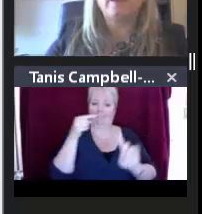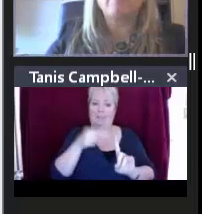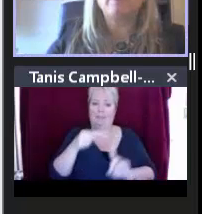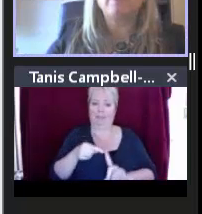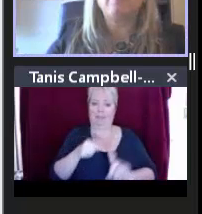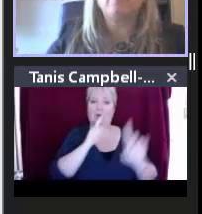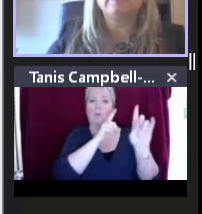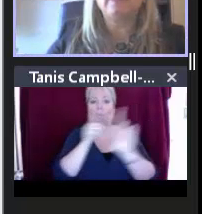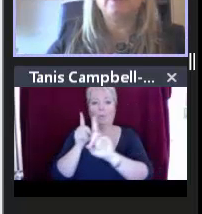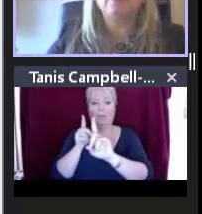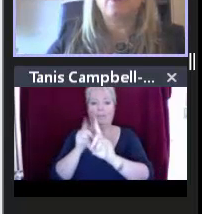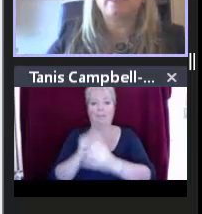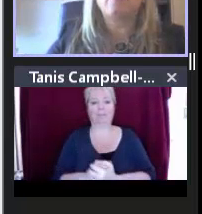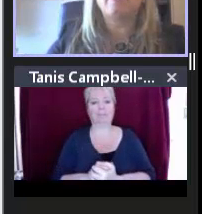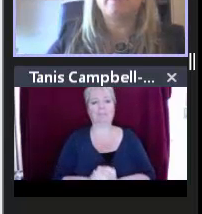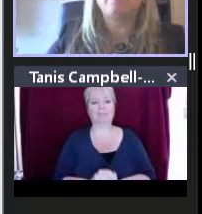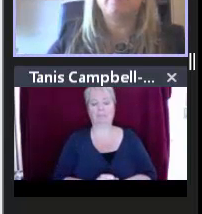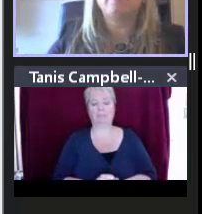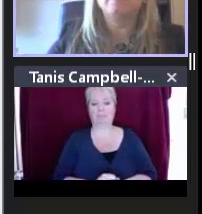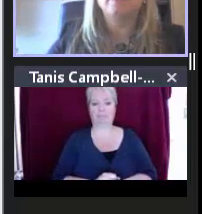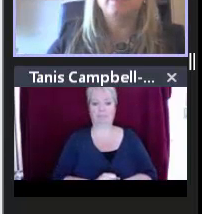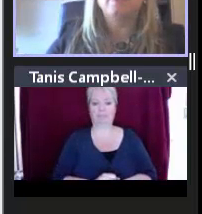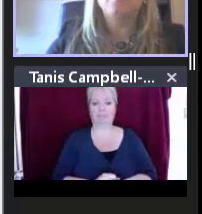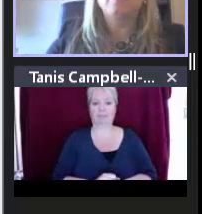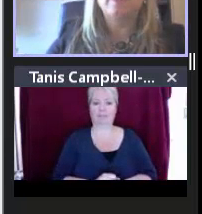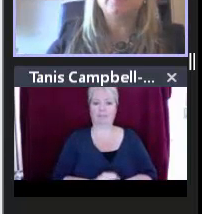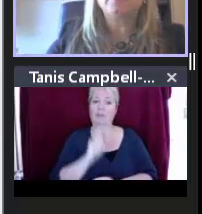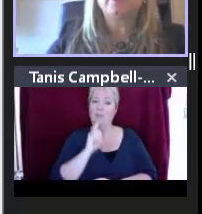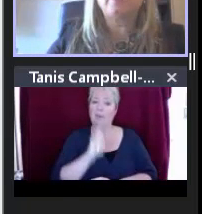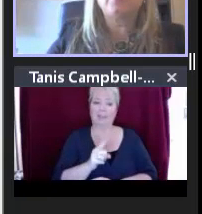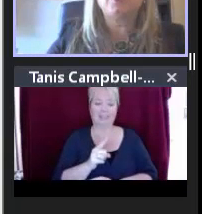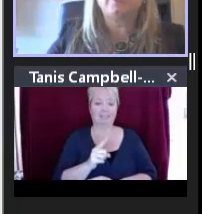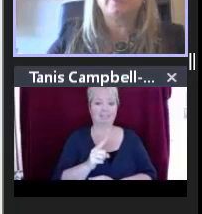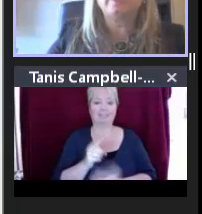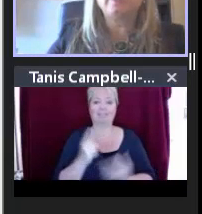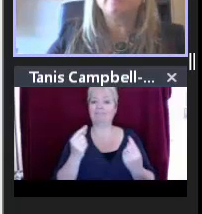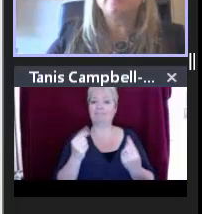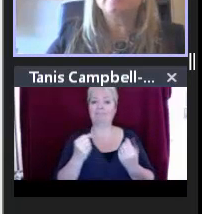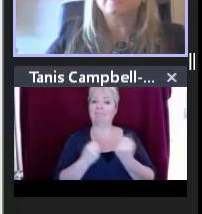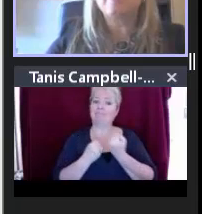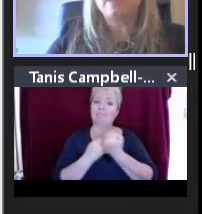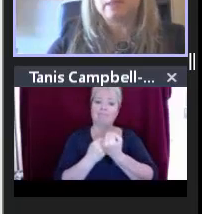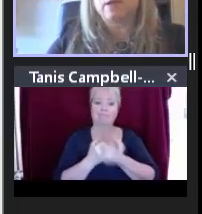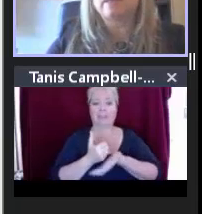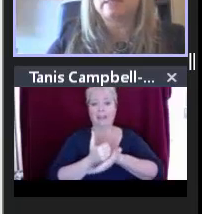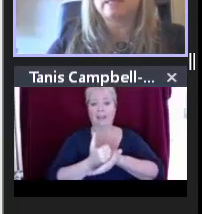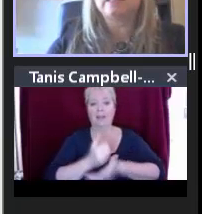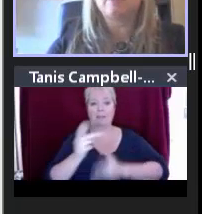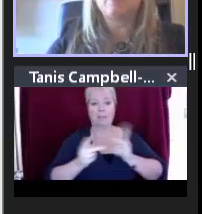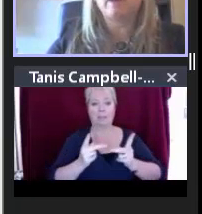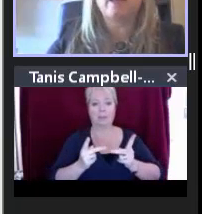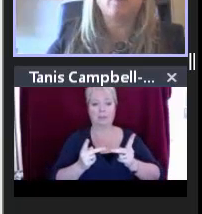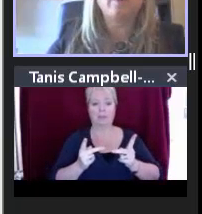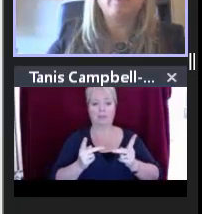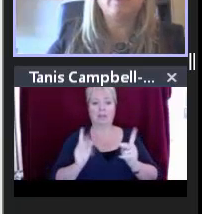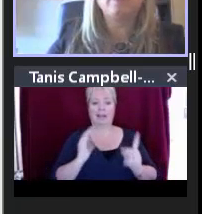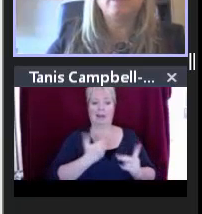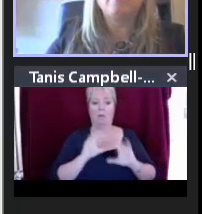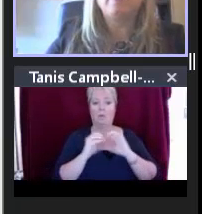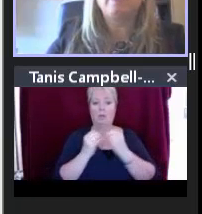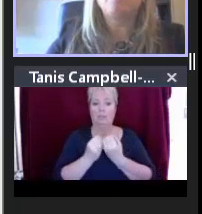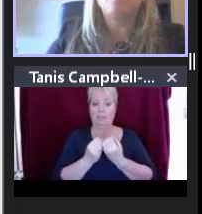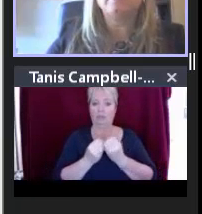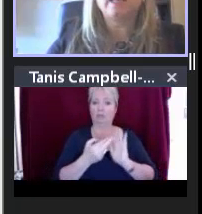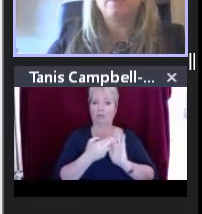So we have a real focus here on helping people. We're a registered Canadian charity, so that makes a lot of sense that we want to help